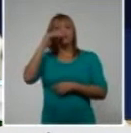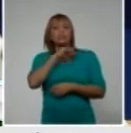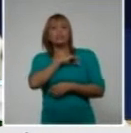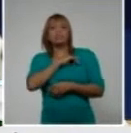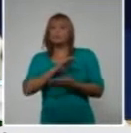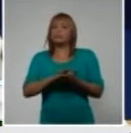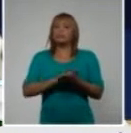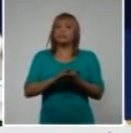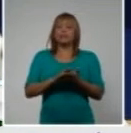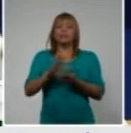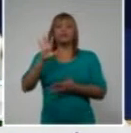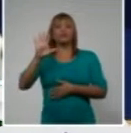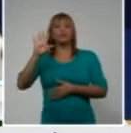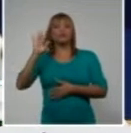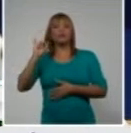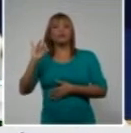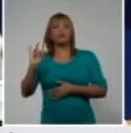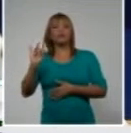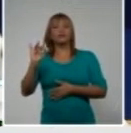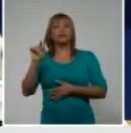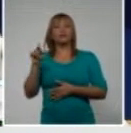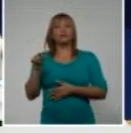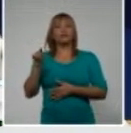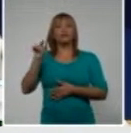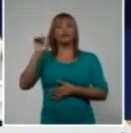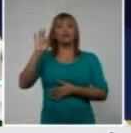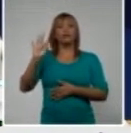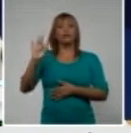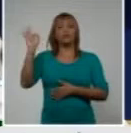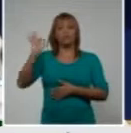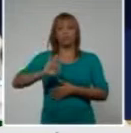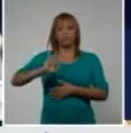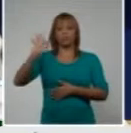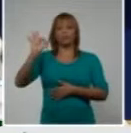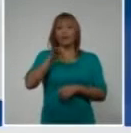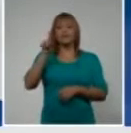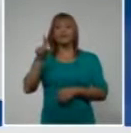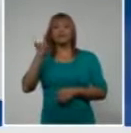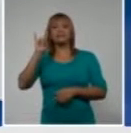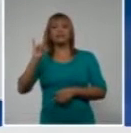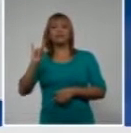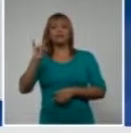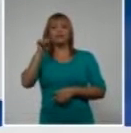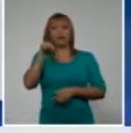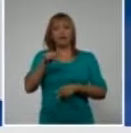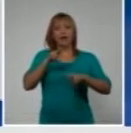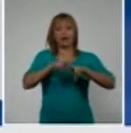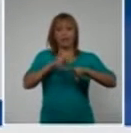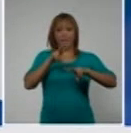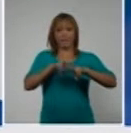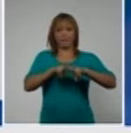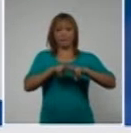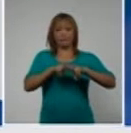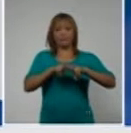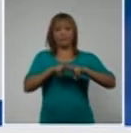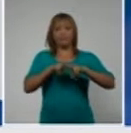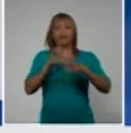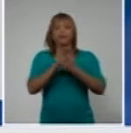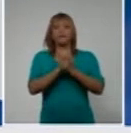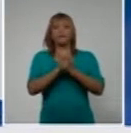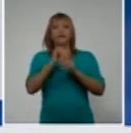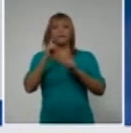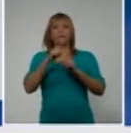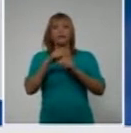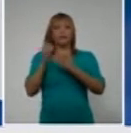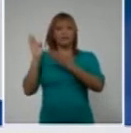59 age group, and 4 patients with 60 or more years of age. 19 of the 47 diagnosed